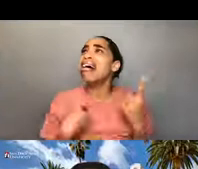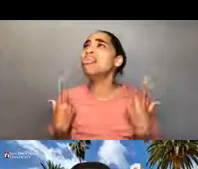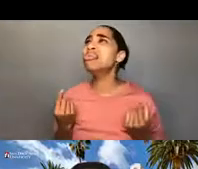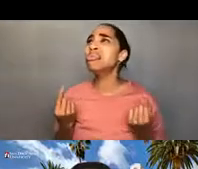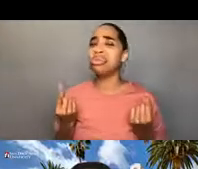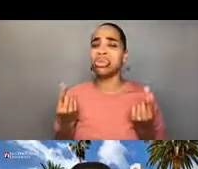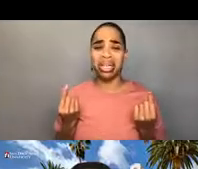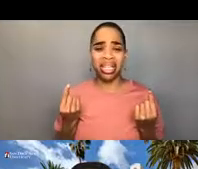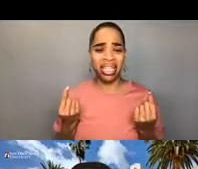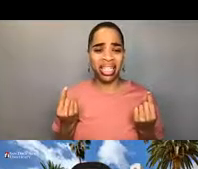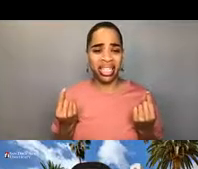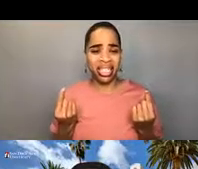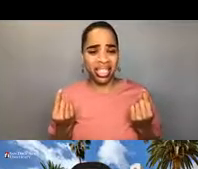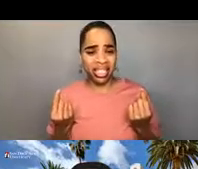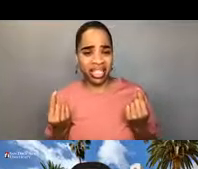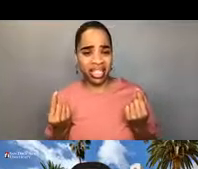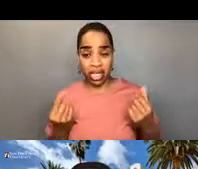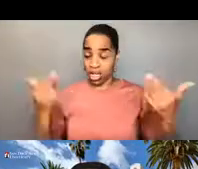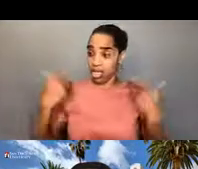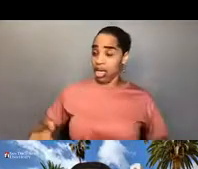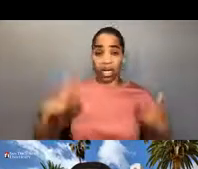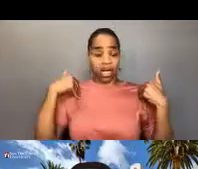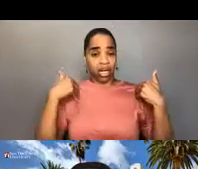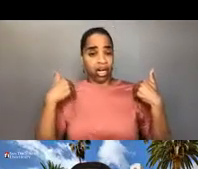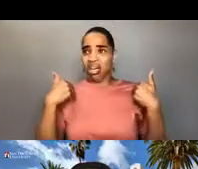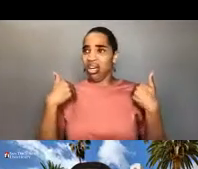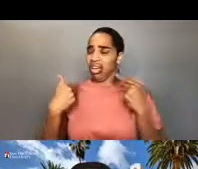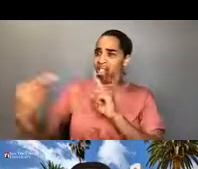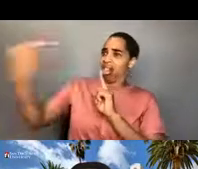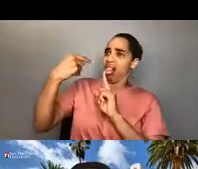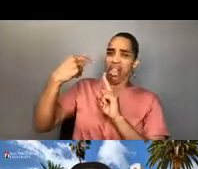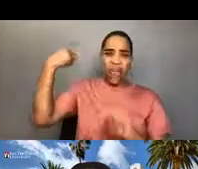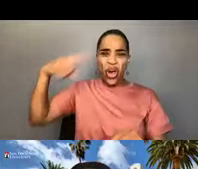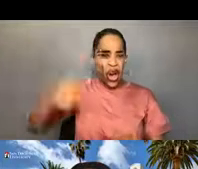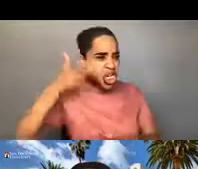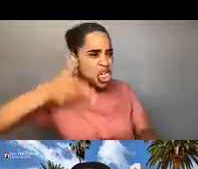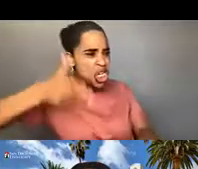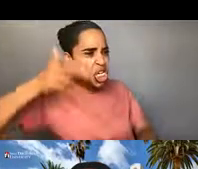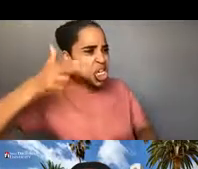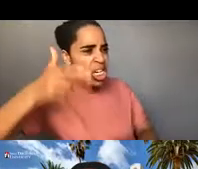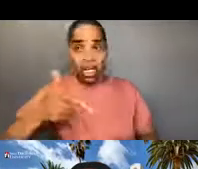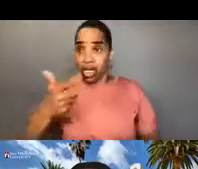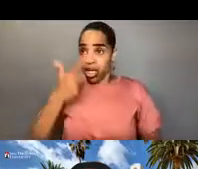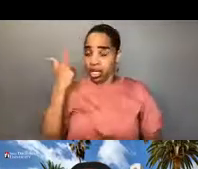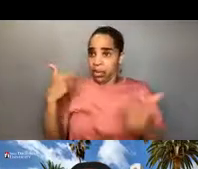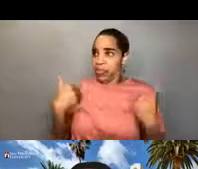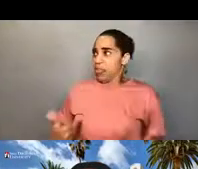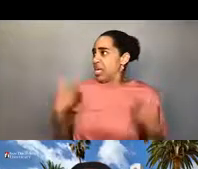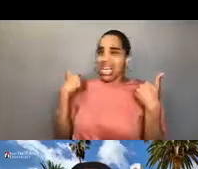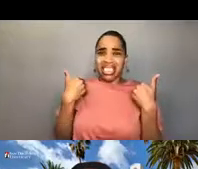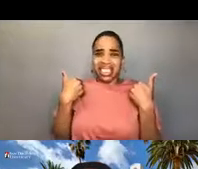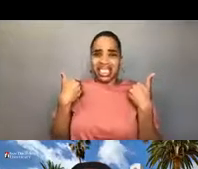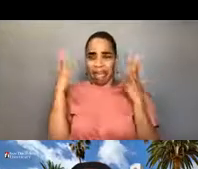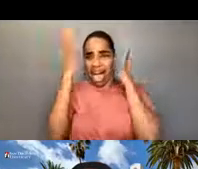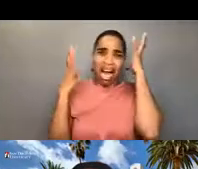away? Is it because I'm napping? Why is it chicken happy? Is it because I'm napping?